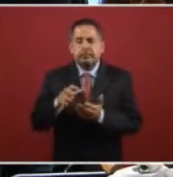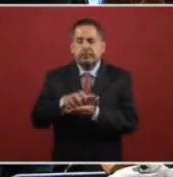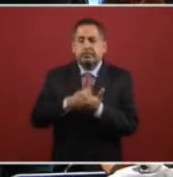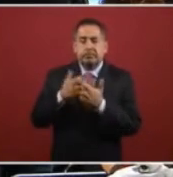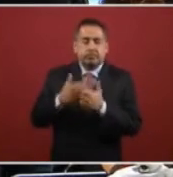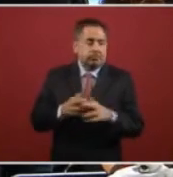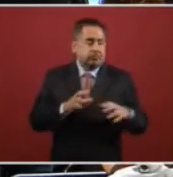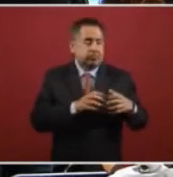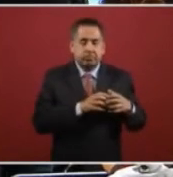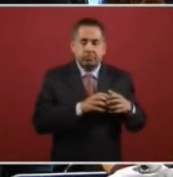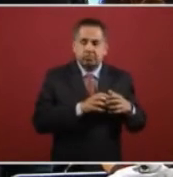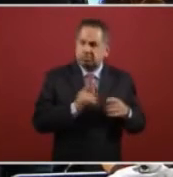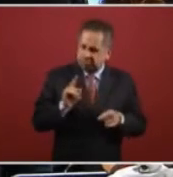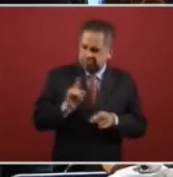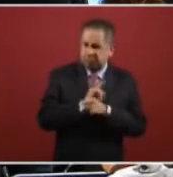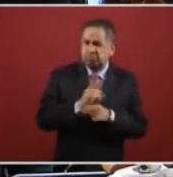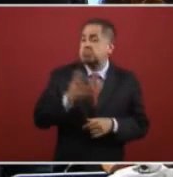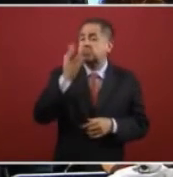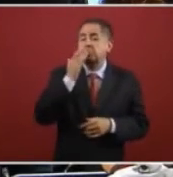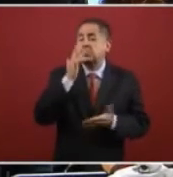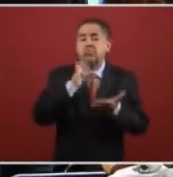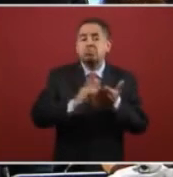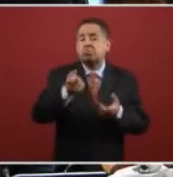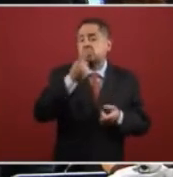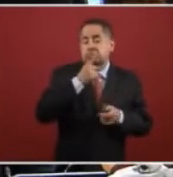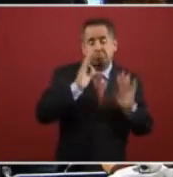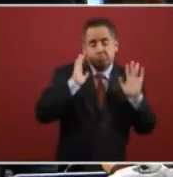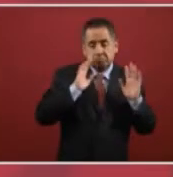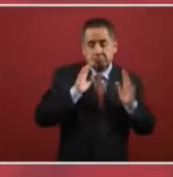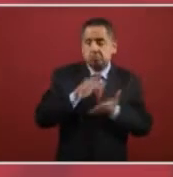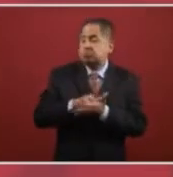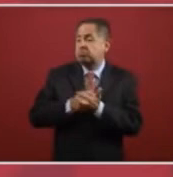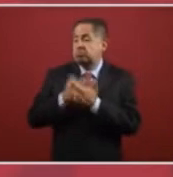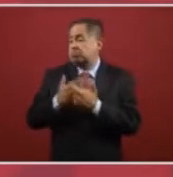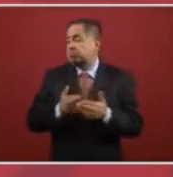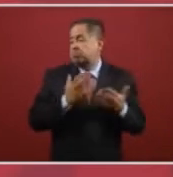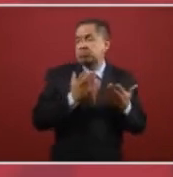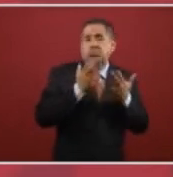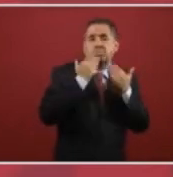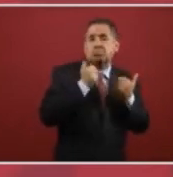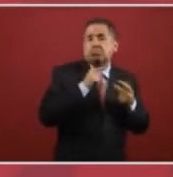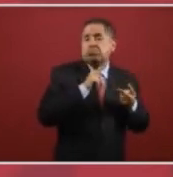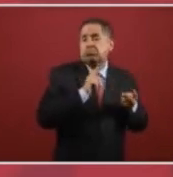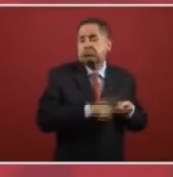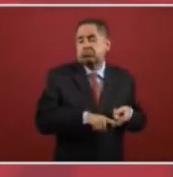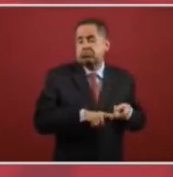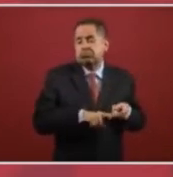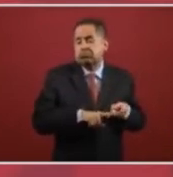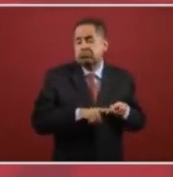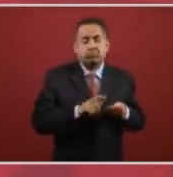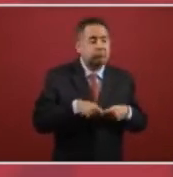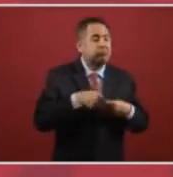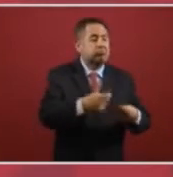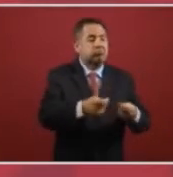Yes, there's austerity. That's why there's no medicine. There's austerity, and